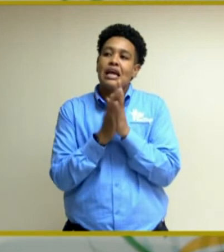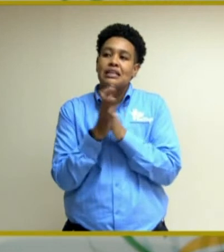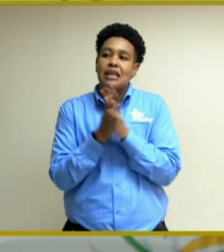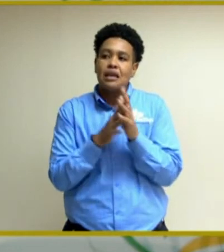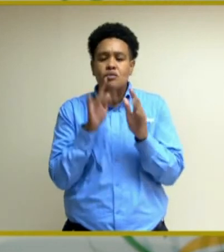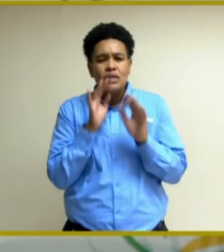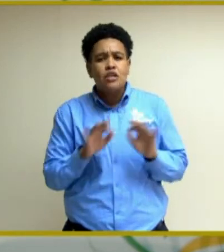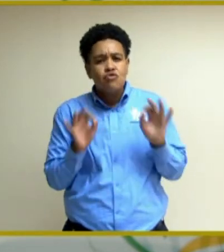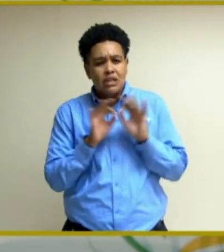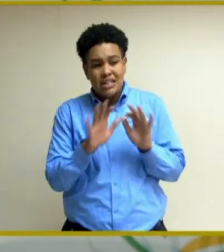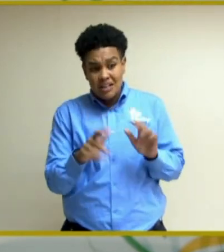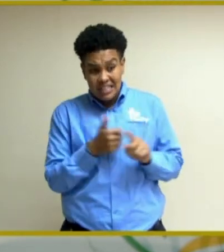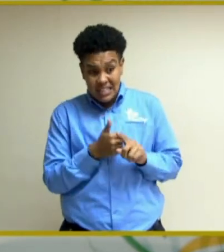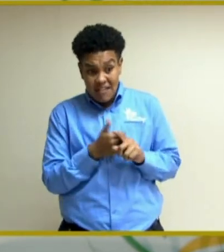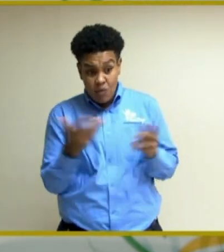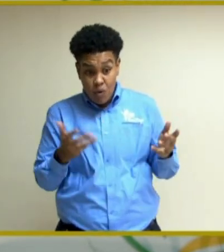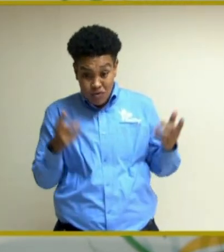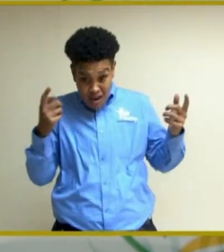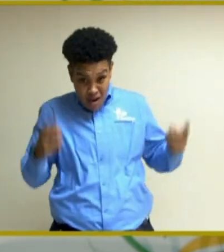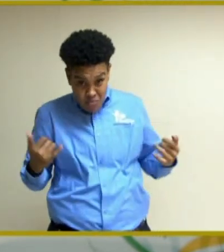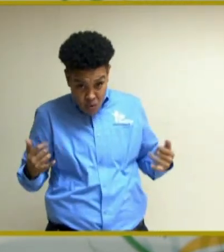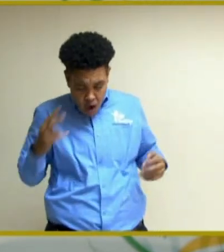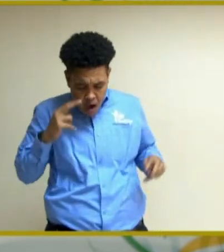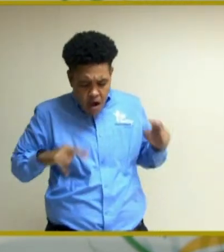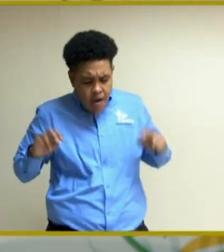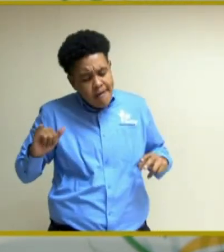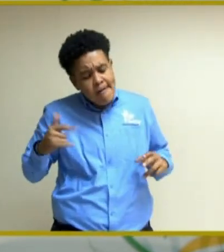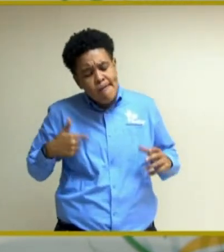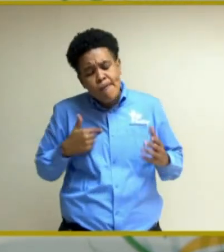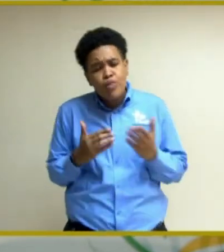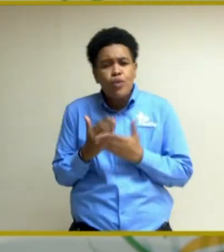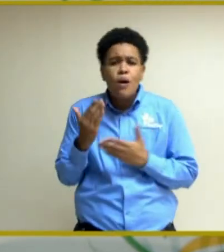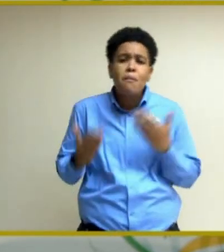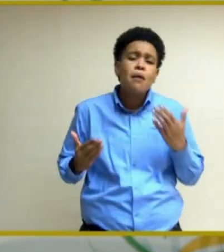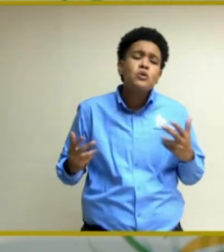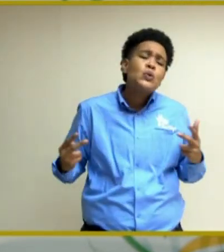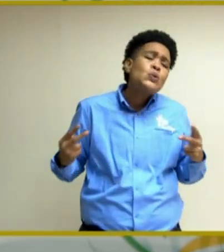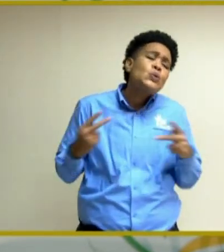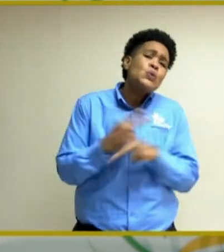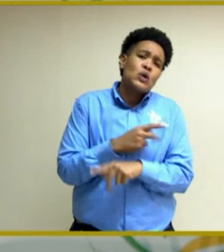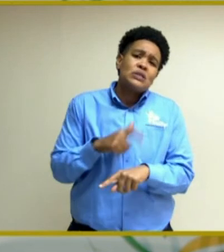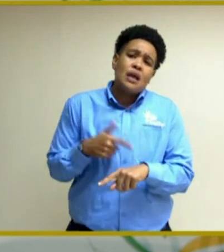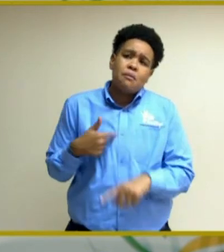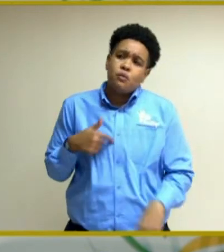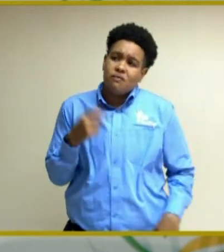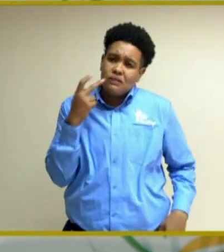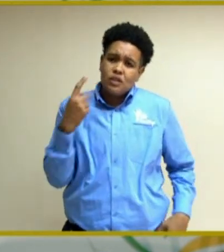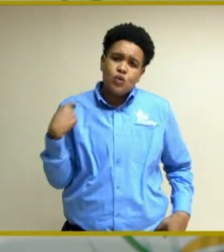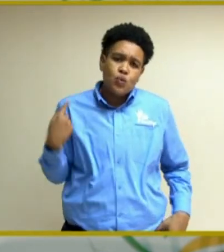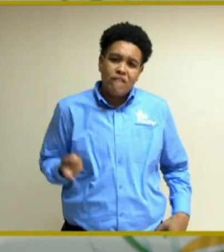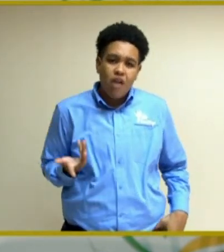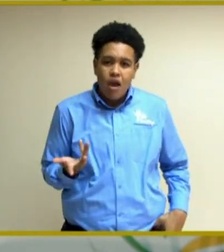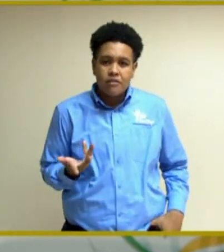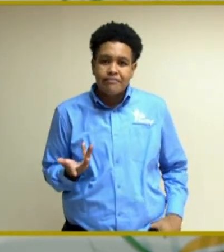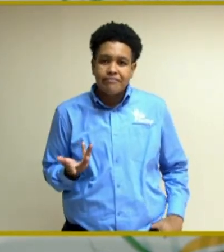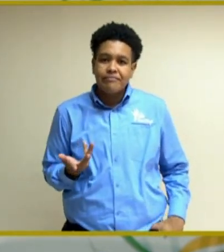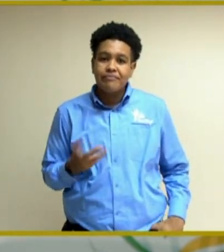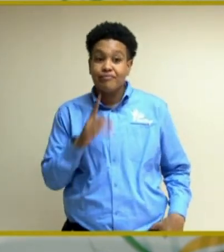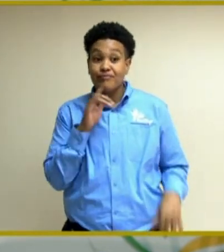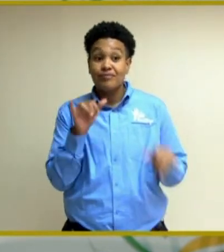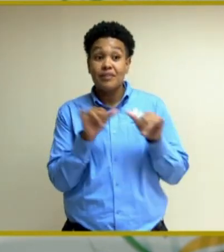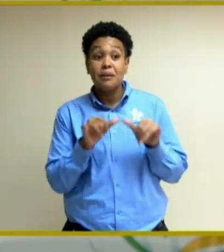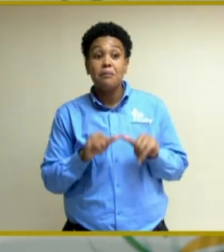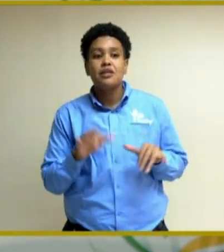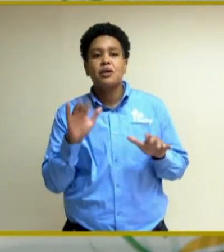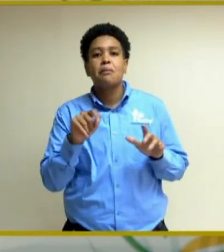critical. As what is happening now is that we're going through perhaps the worst period we have seen, and it is measured